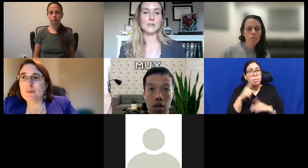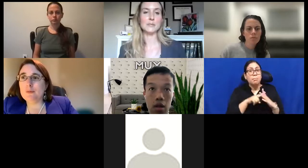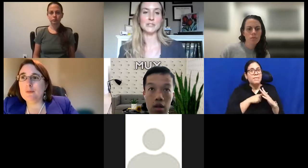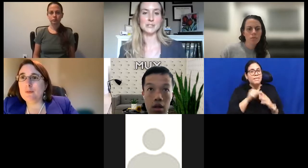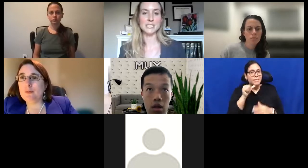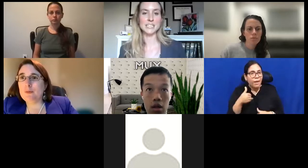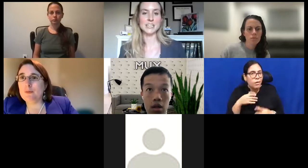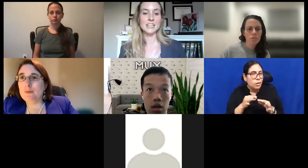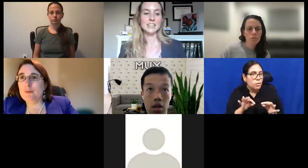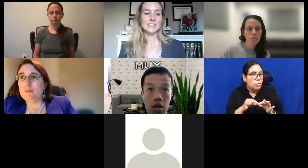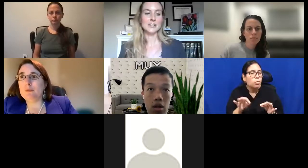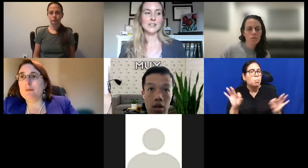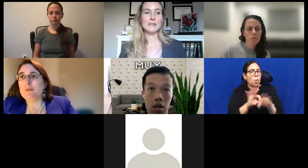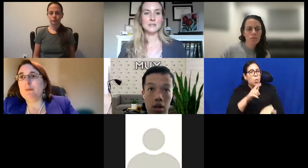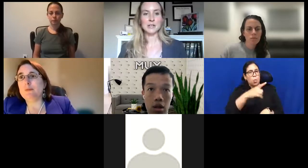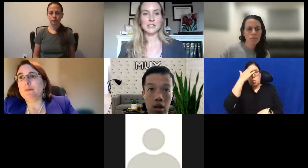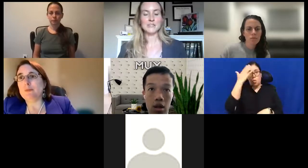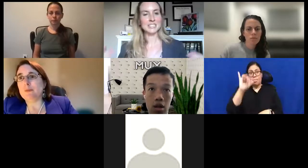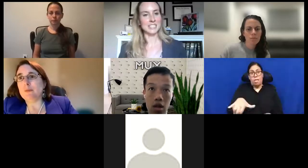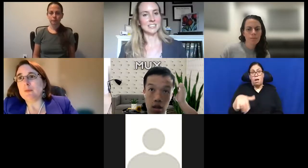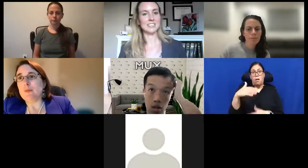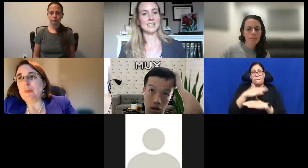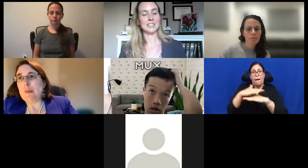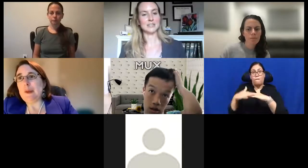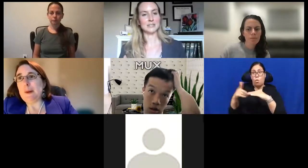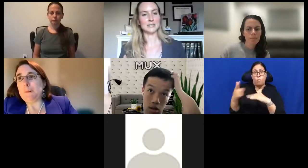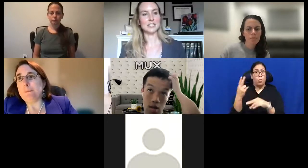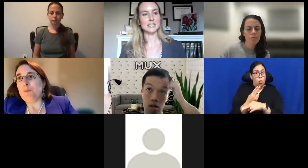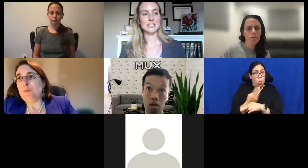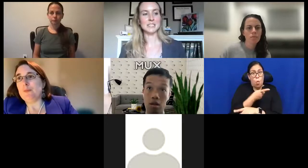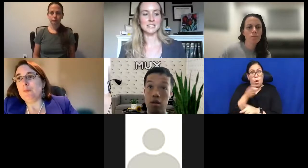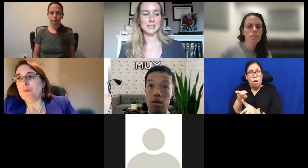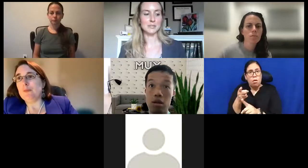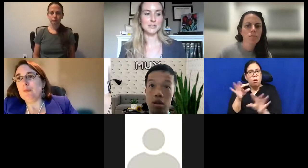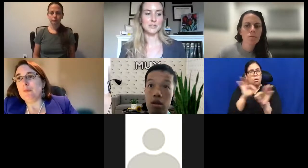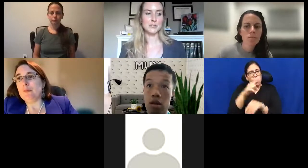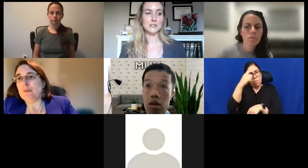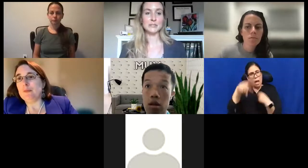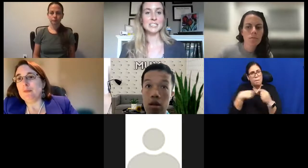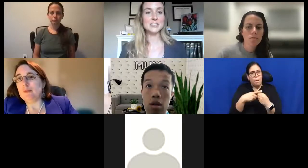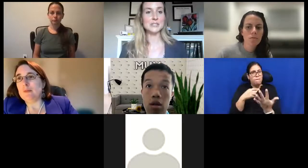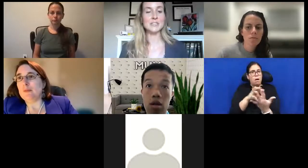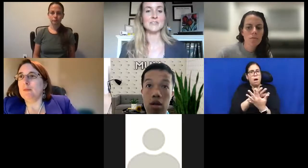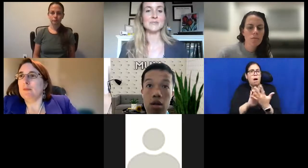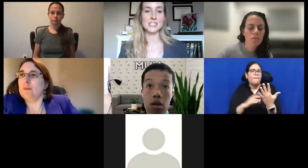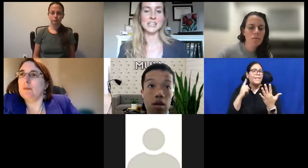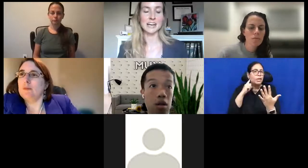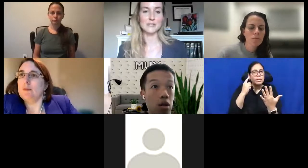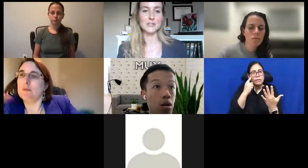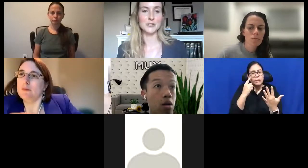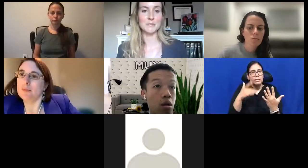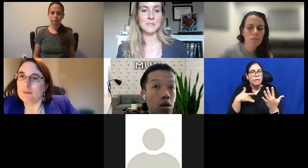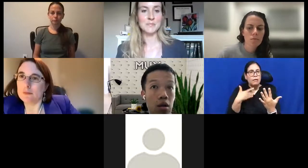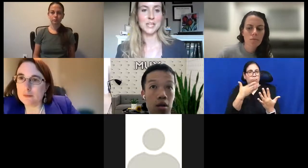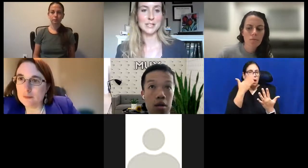whatever platform you're using, that you're going through all of the senses and you're taking the basic steps to do your research, but then reaching